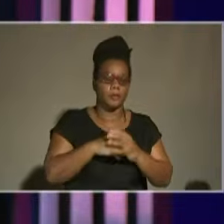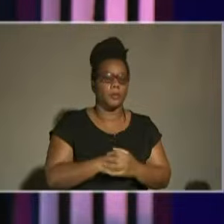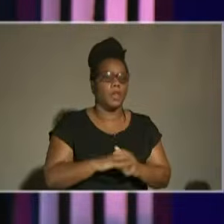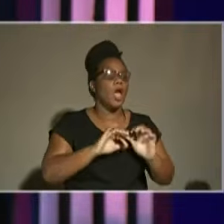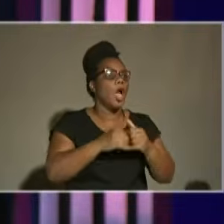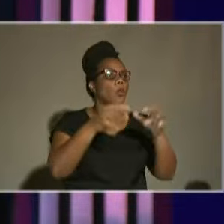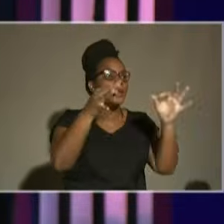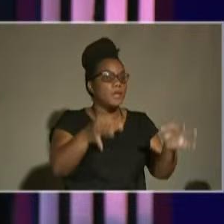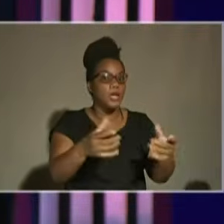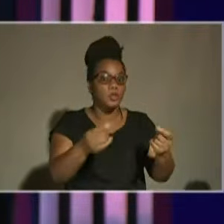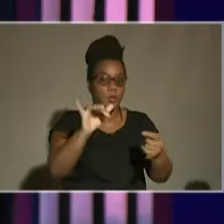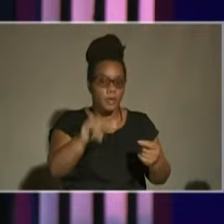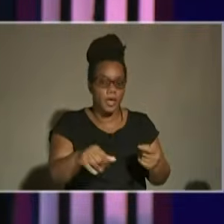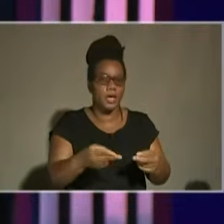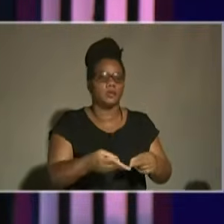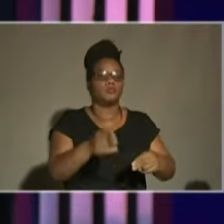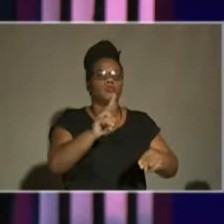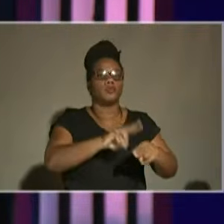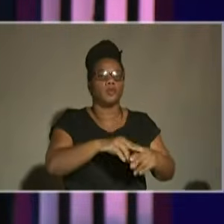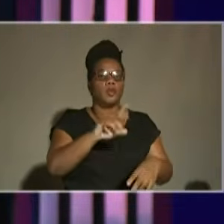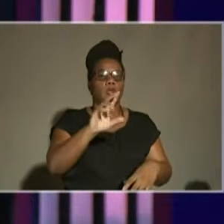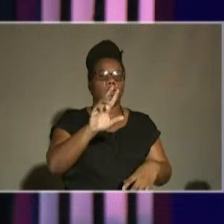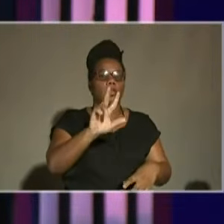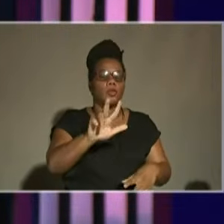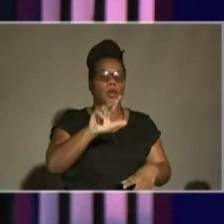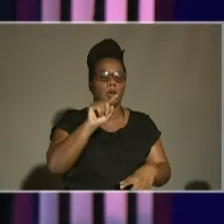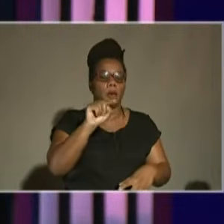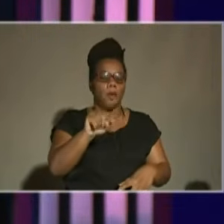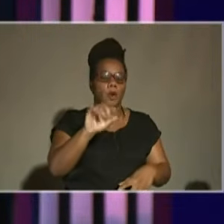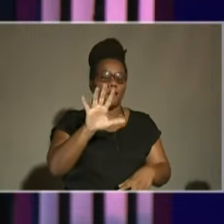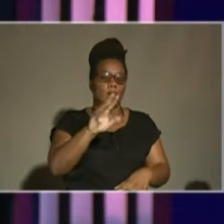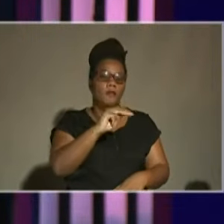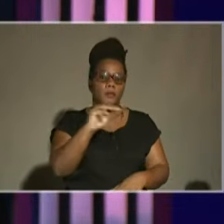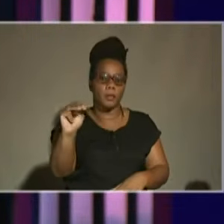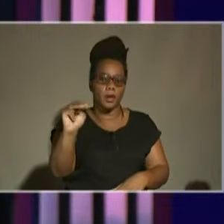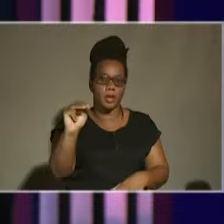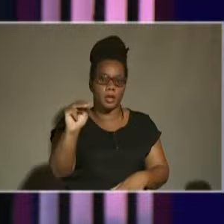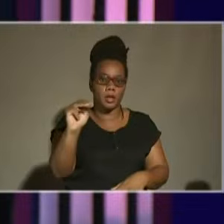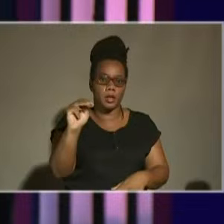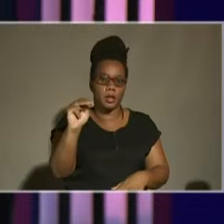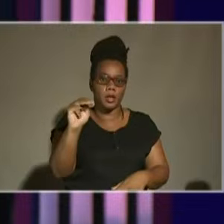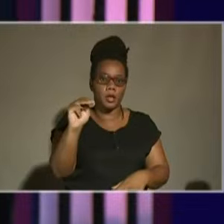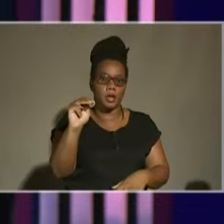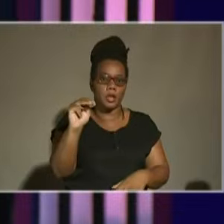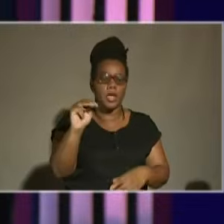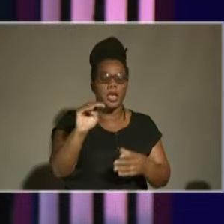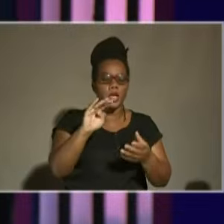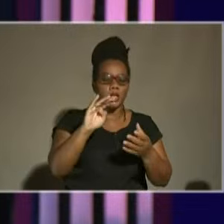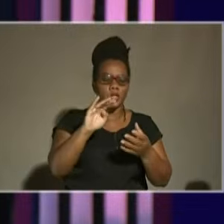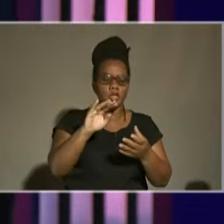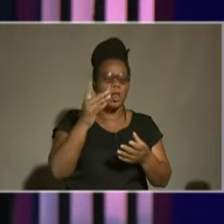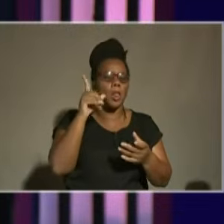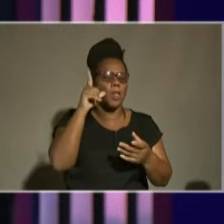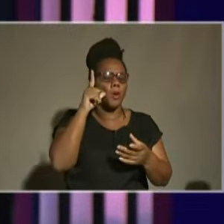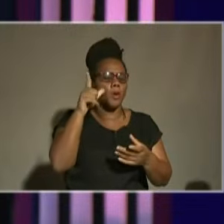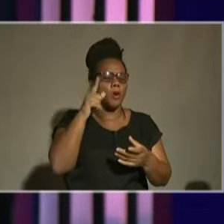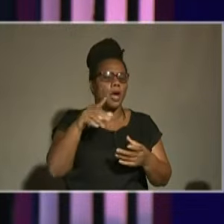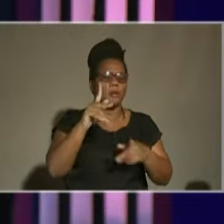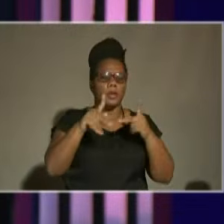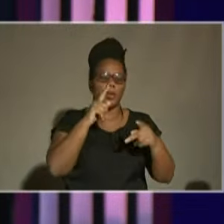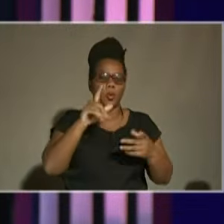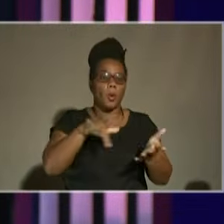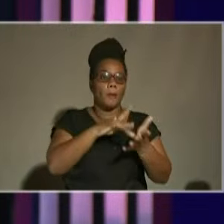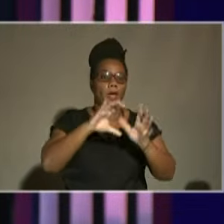the threshold to $3.5 million is the hollowing out of the middle class in this country. Working families finding it